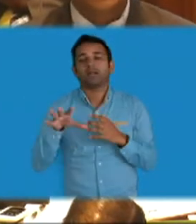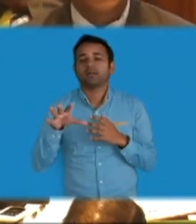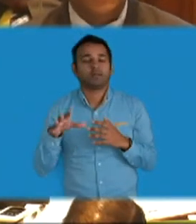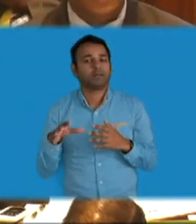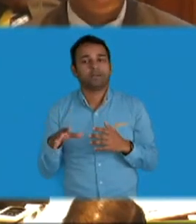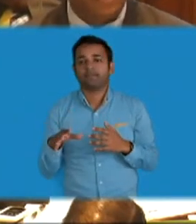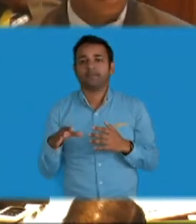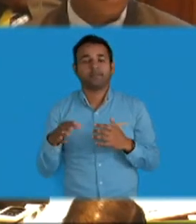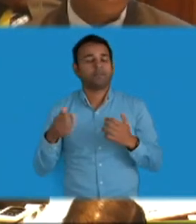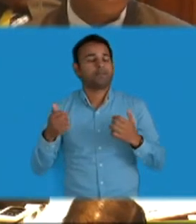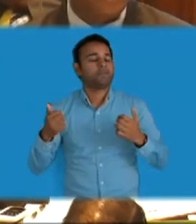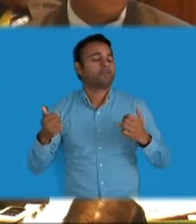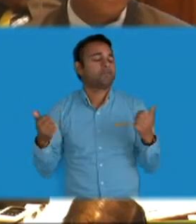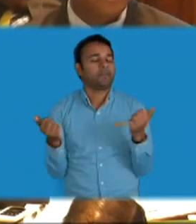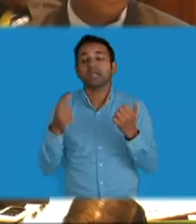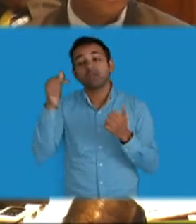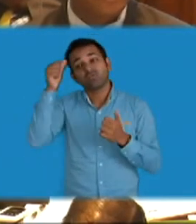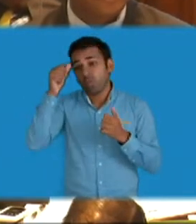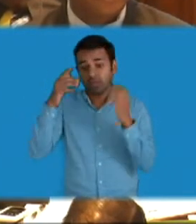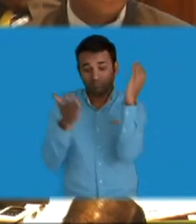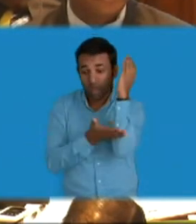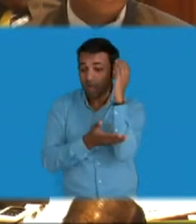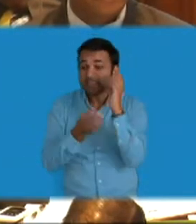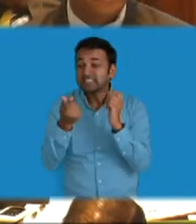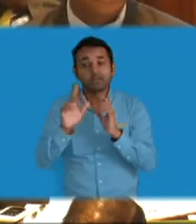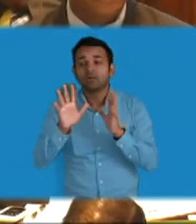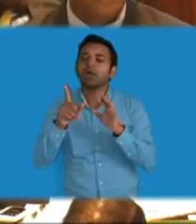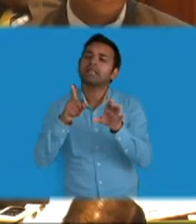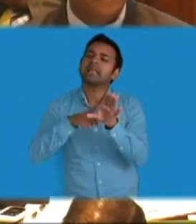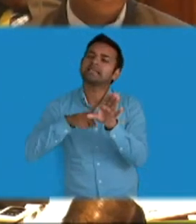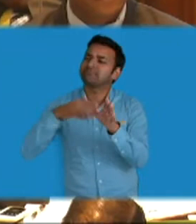mitigate the carbon emissions that is given into.